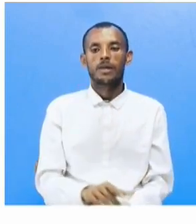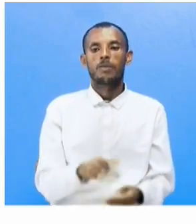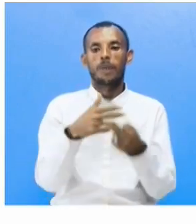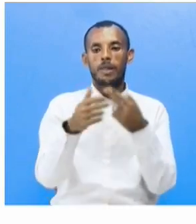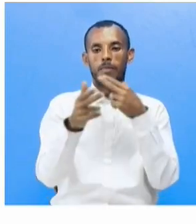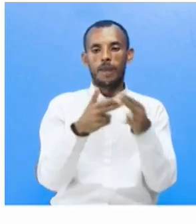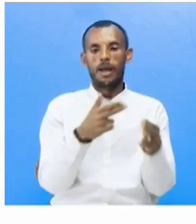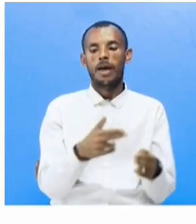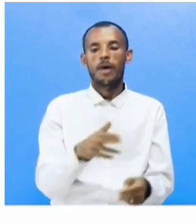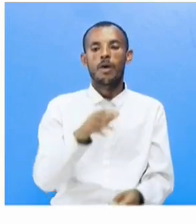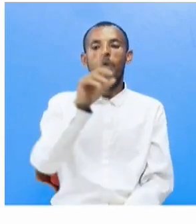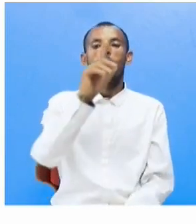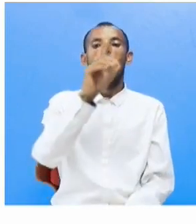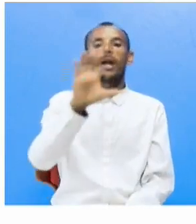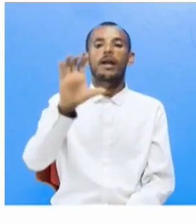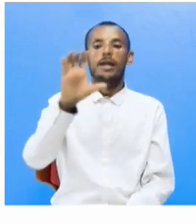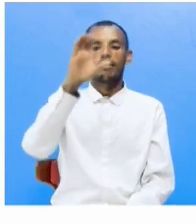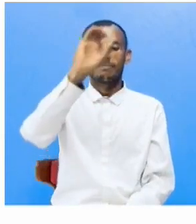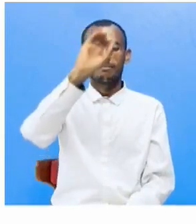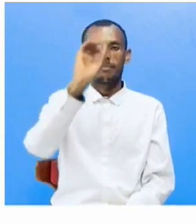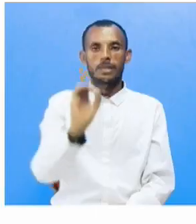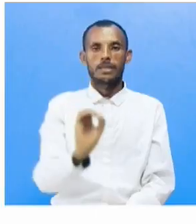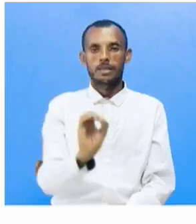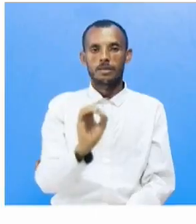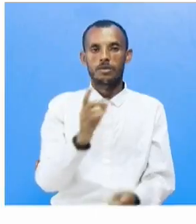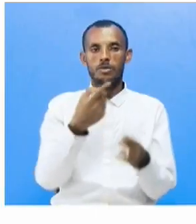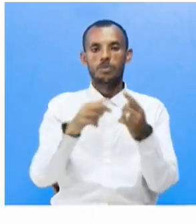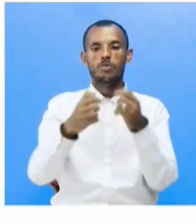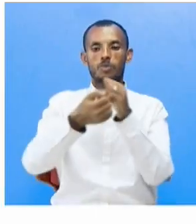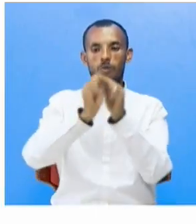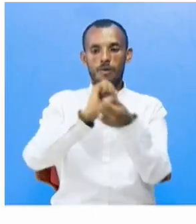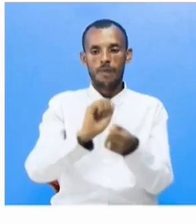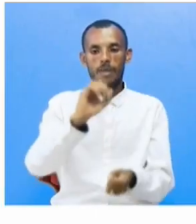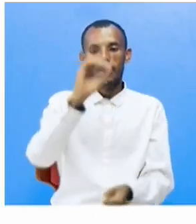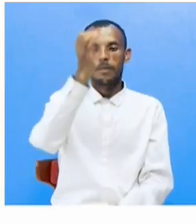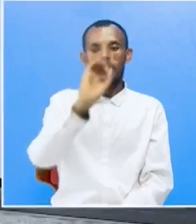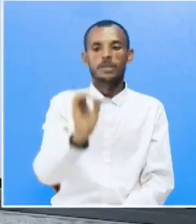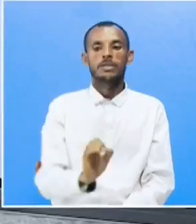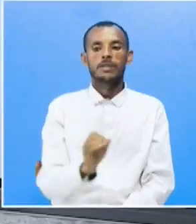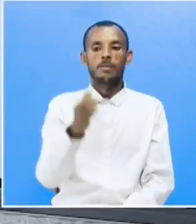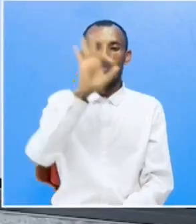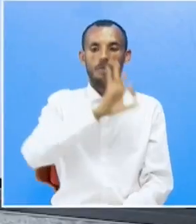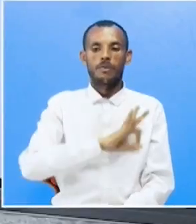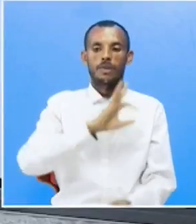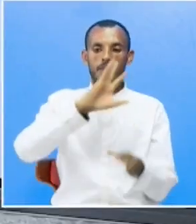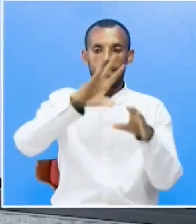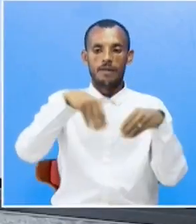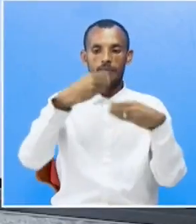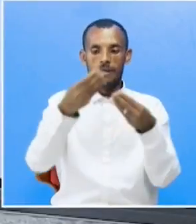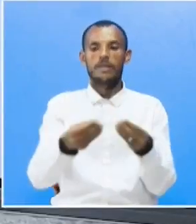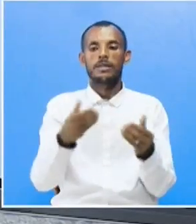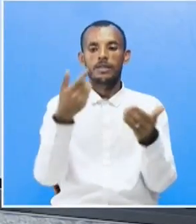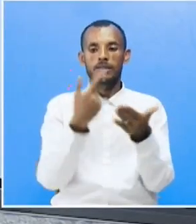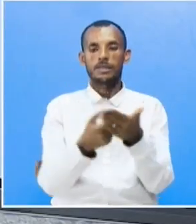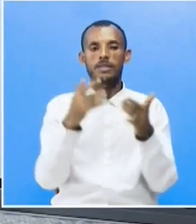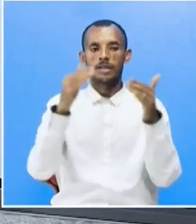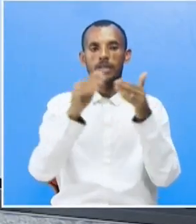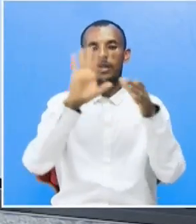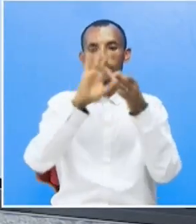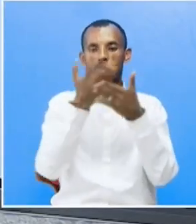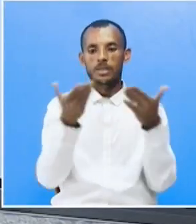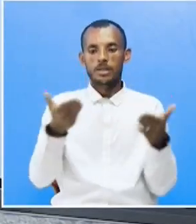by 100% to convert it into percent. Therefore, profit is given by this equation.